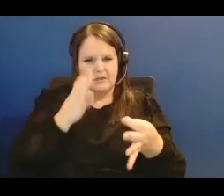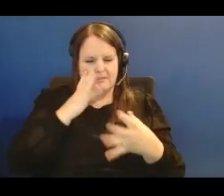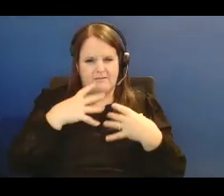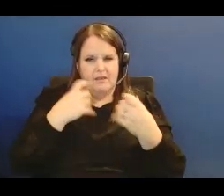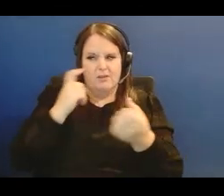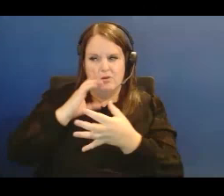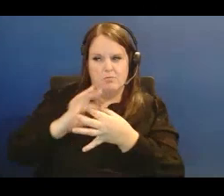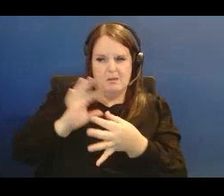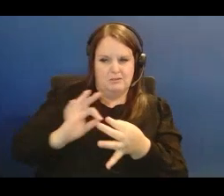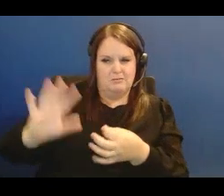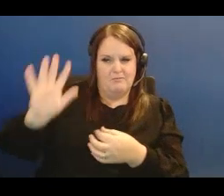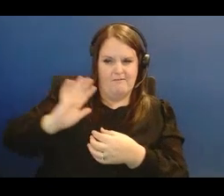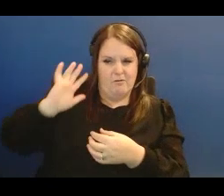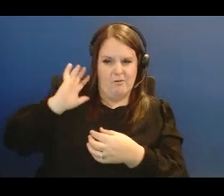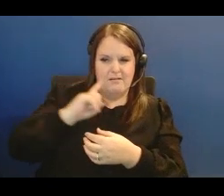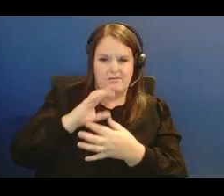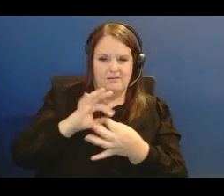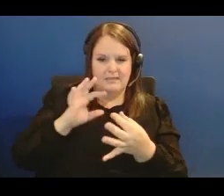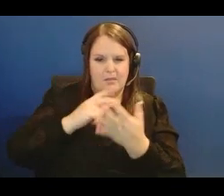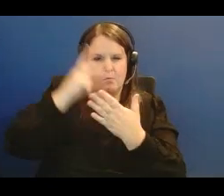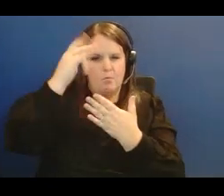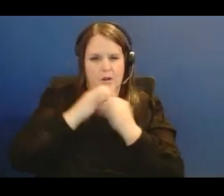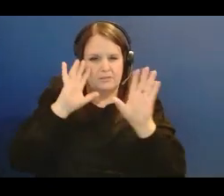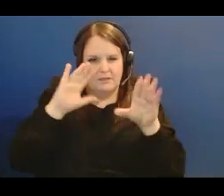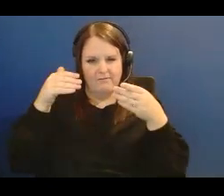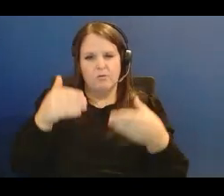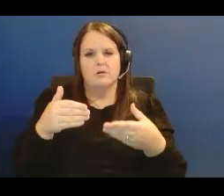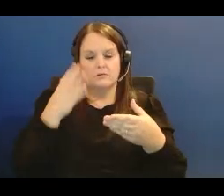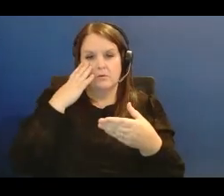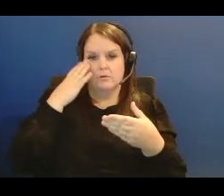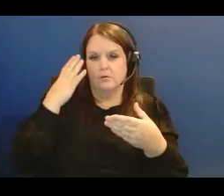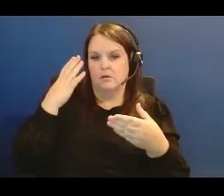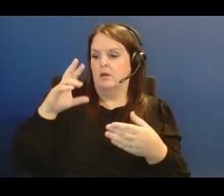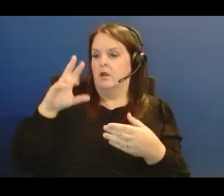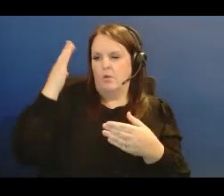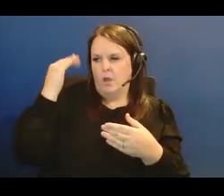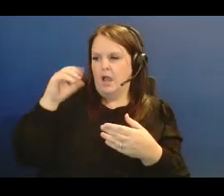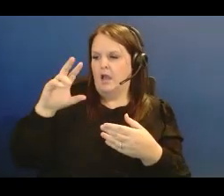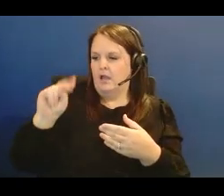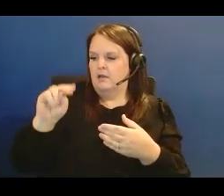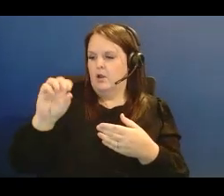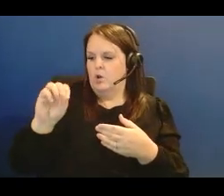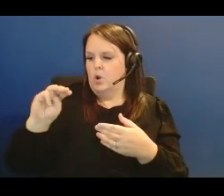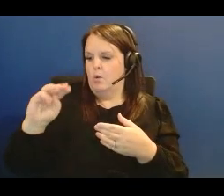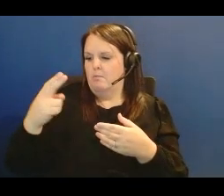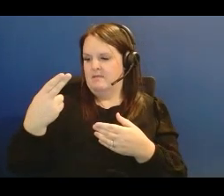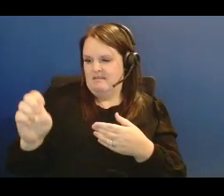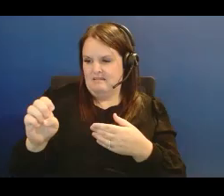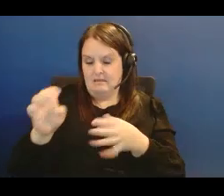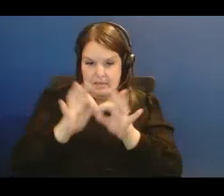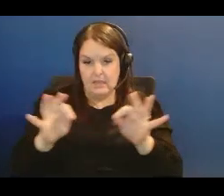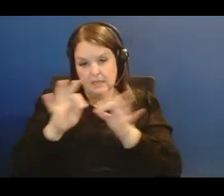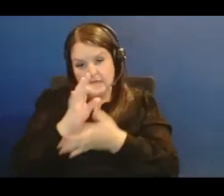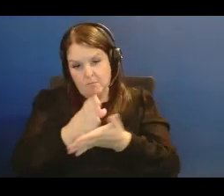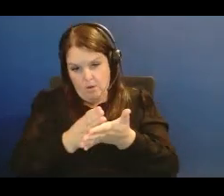when you said what the project is focused on and why NOMHE. Well, a key component of,